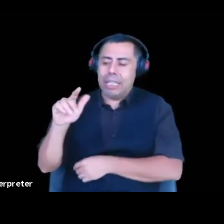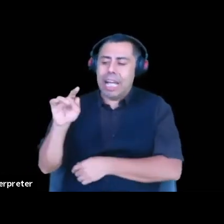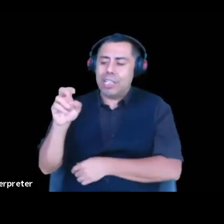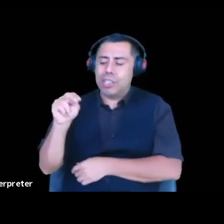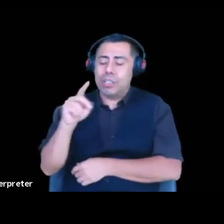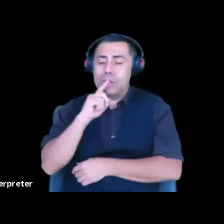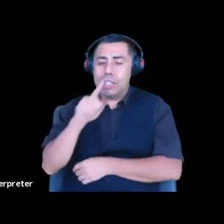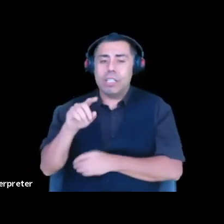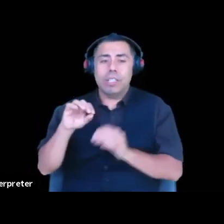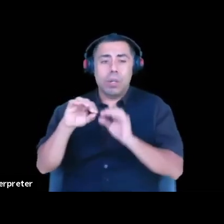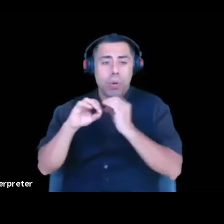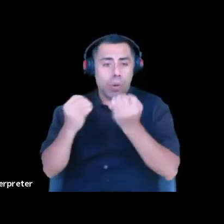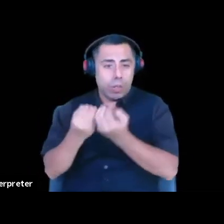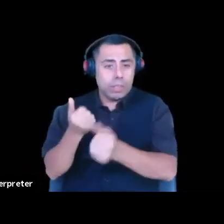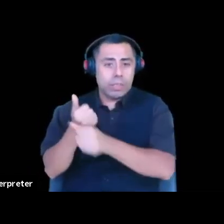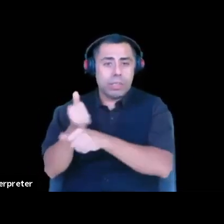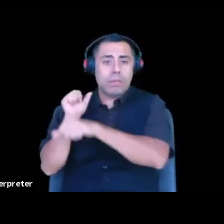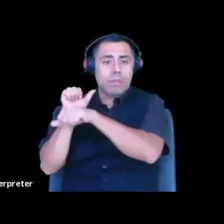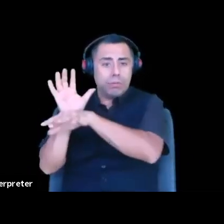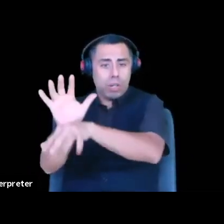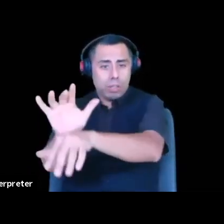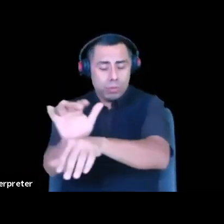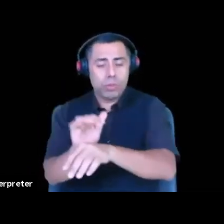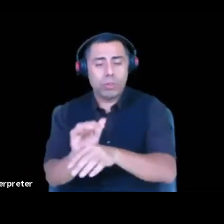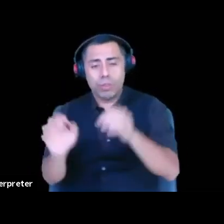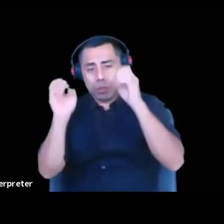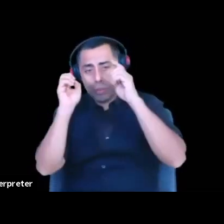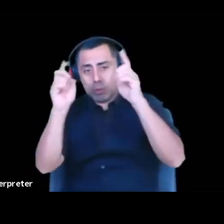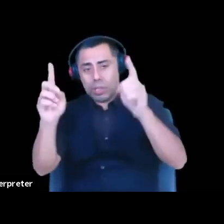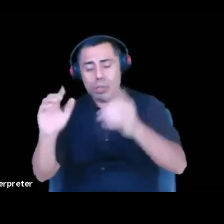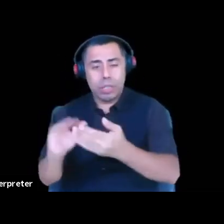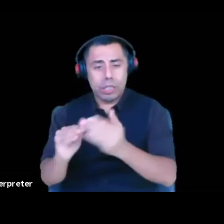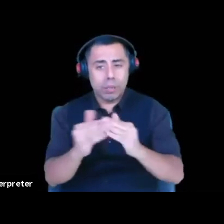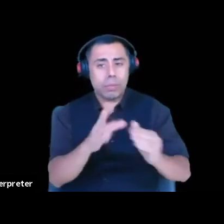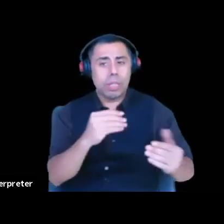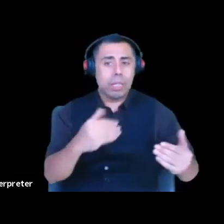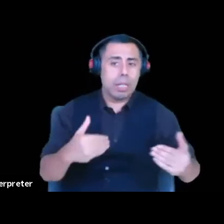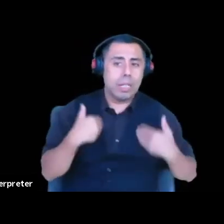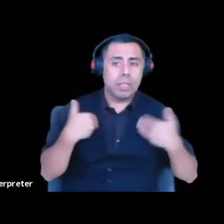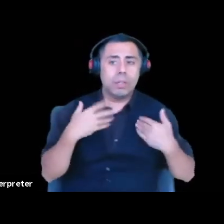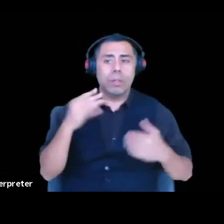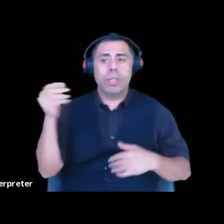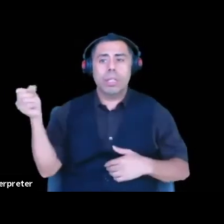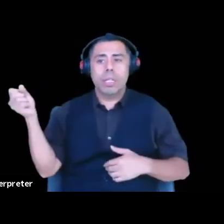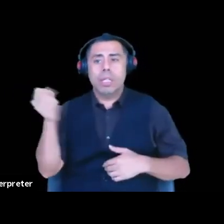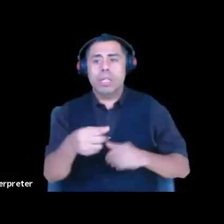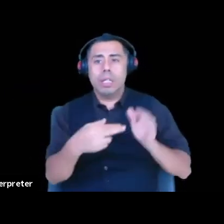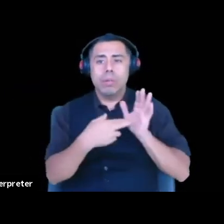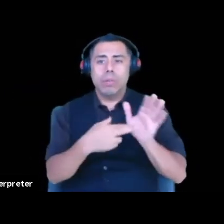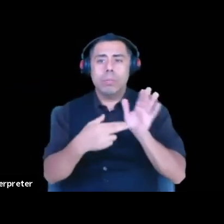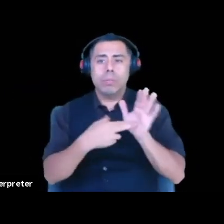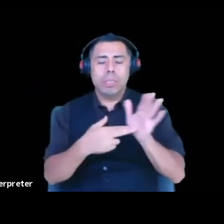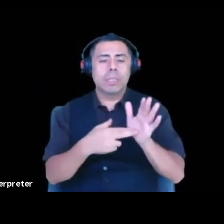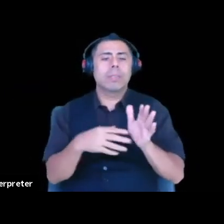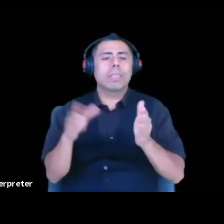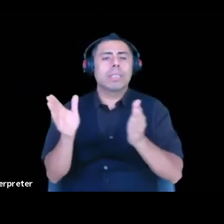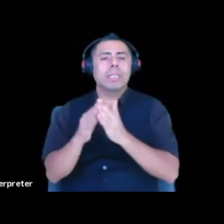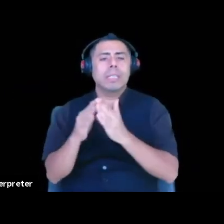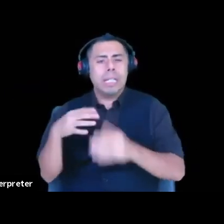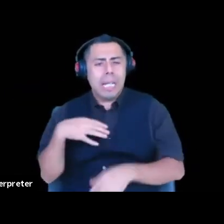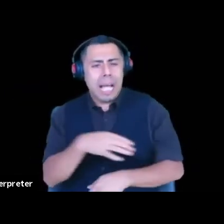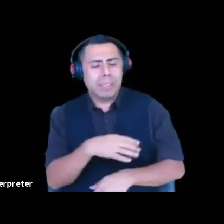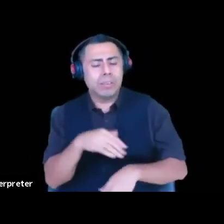to educate not only community but youth to have representation at city council, at school board meetings, and to